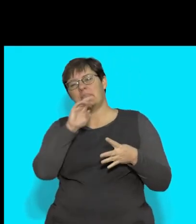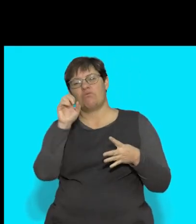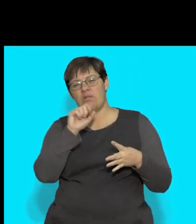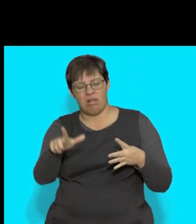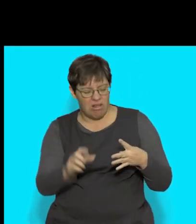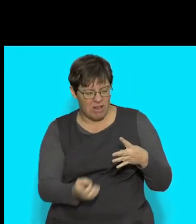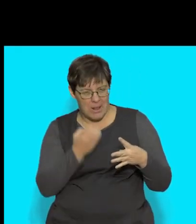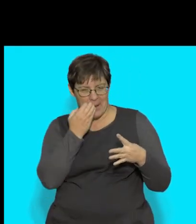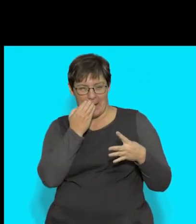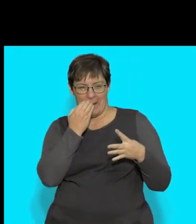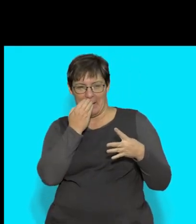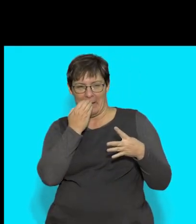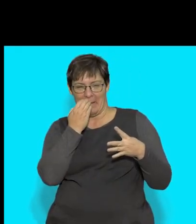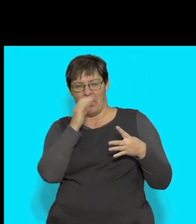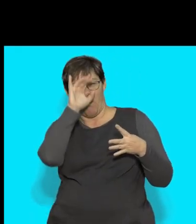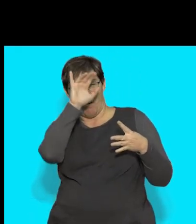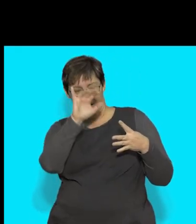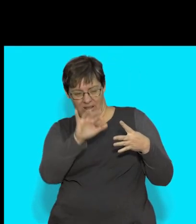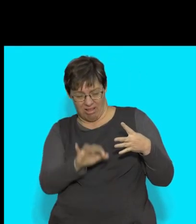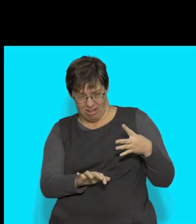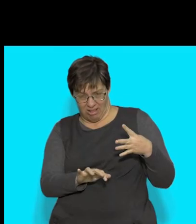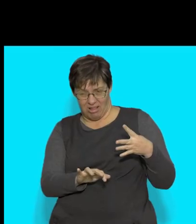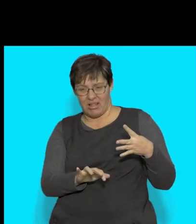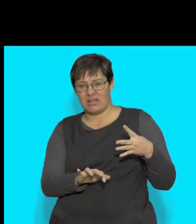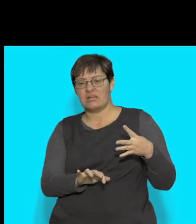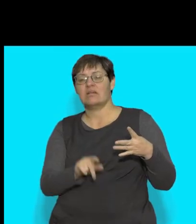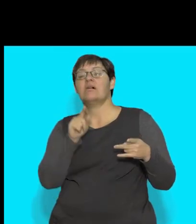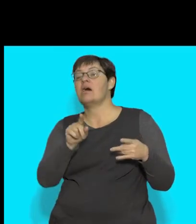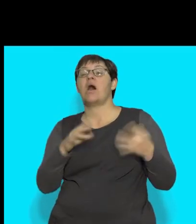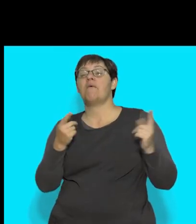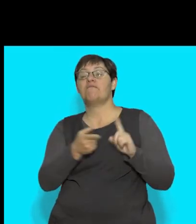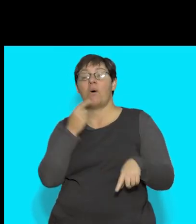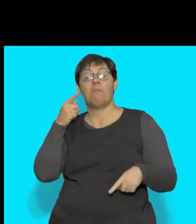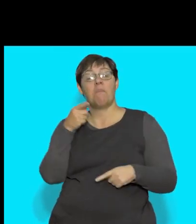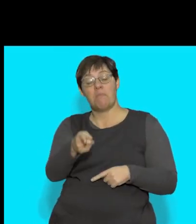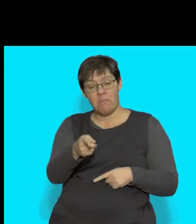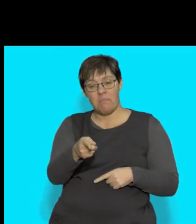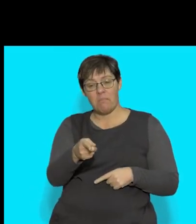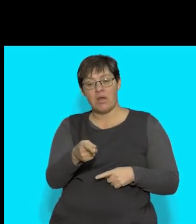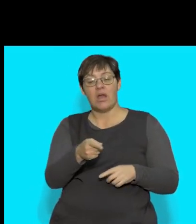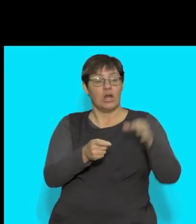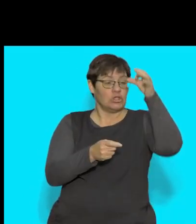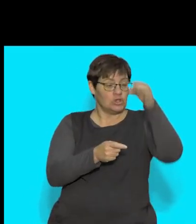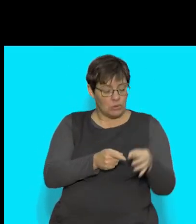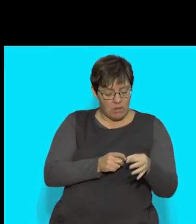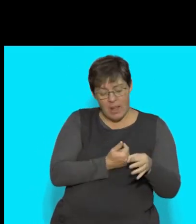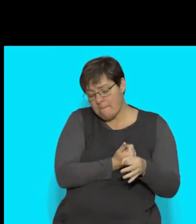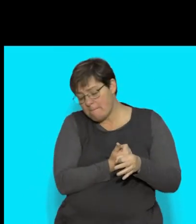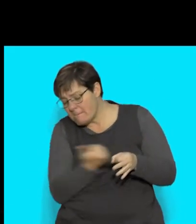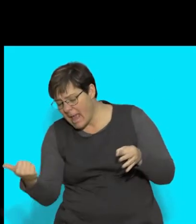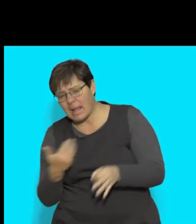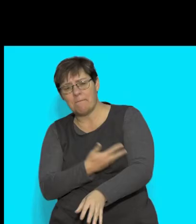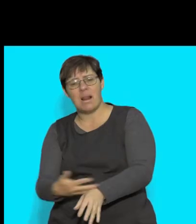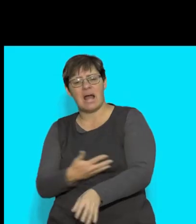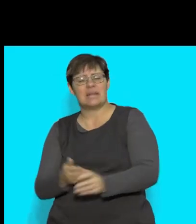How they go from the tubule into the blood is by active transport. They go